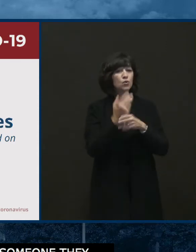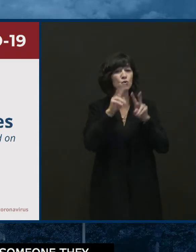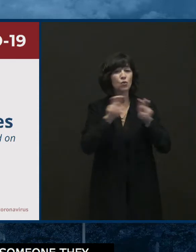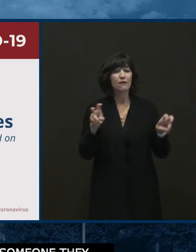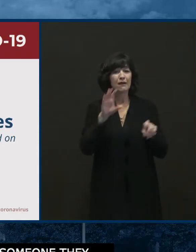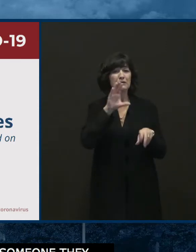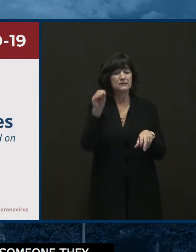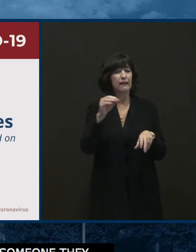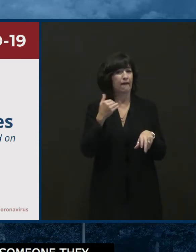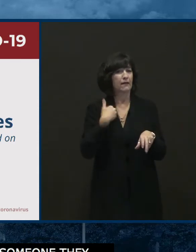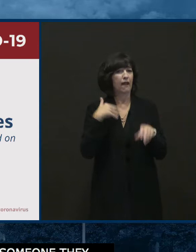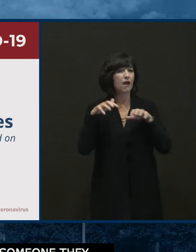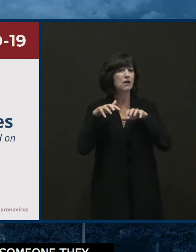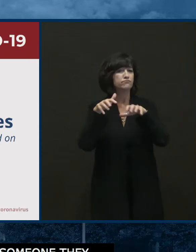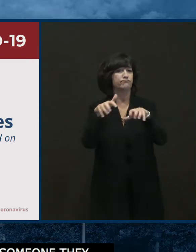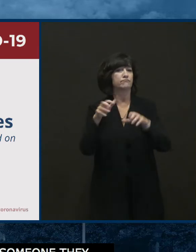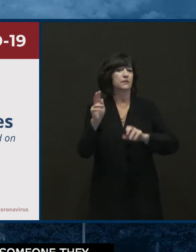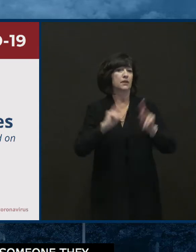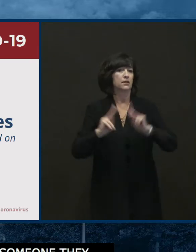as the state total.